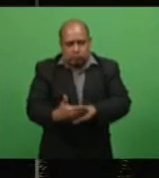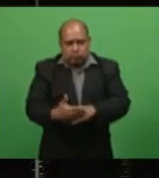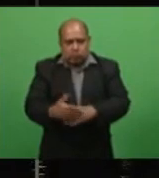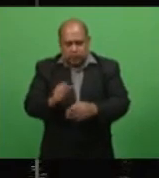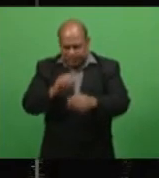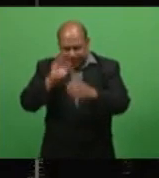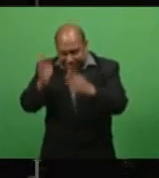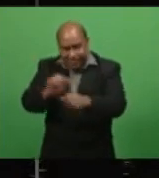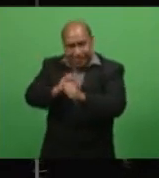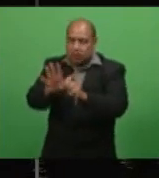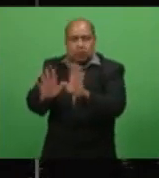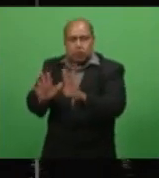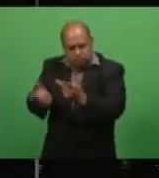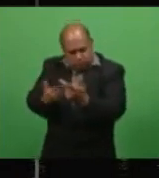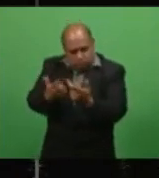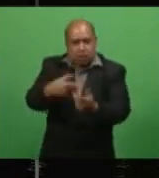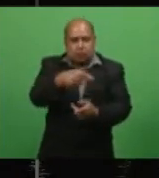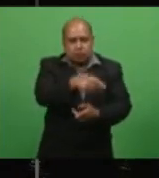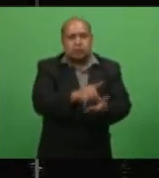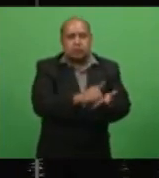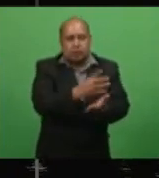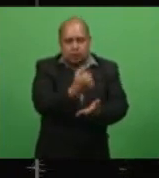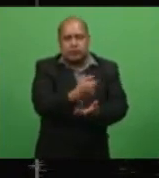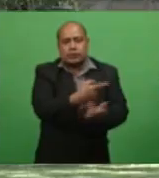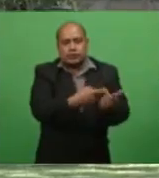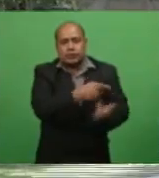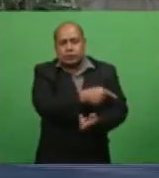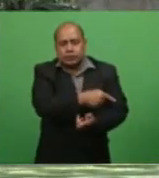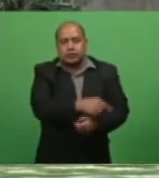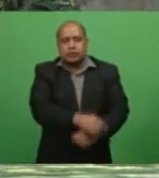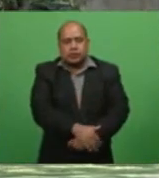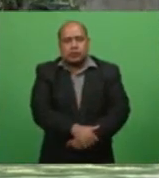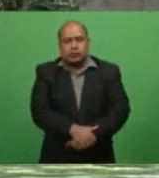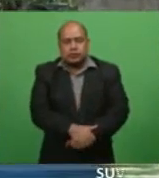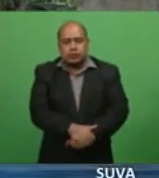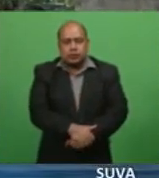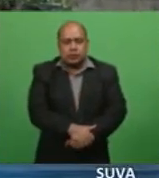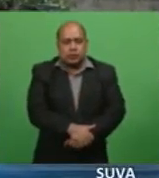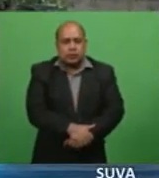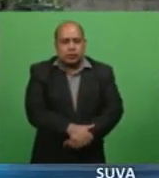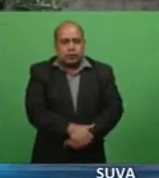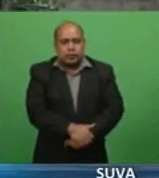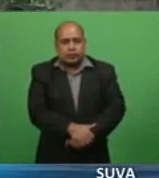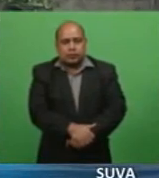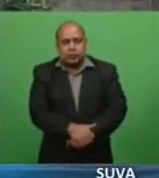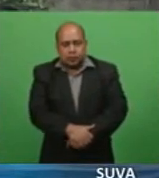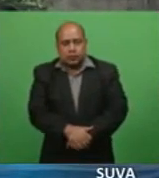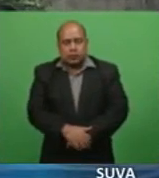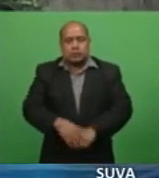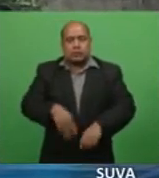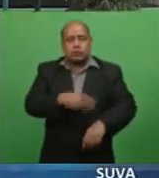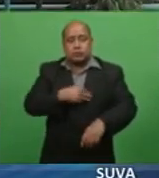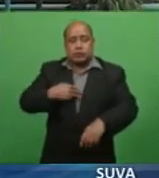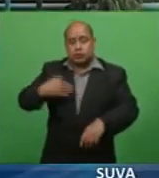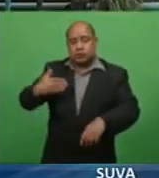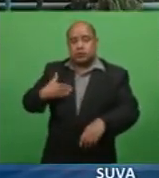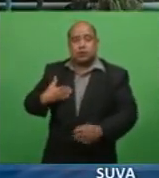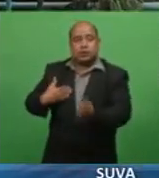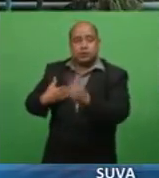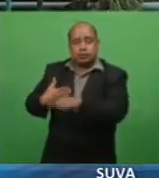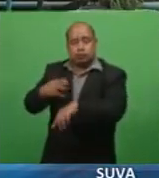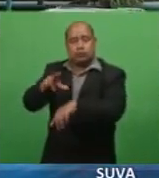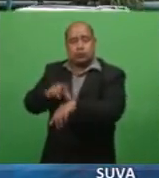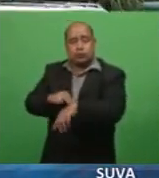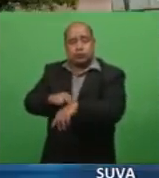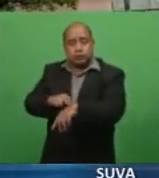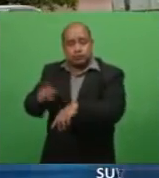communicable diseases. Koroi Tandulala reports. Health Minister Dr. Ifiremi Wanga-Inabete stressed that the easing of